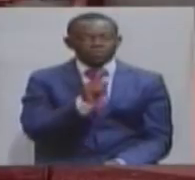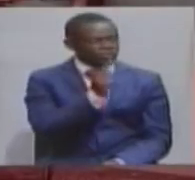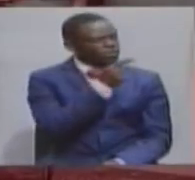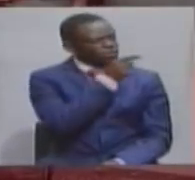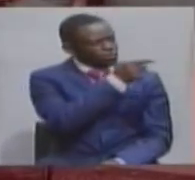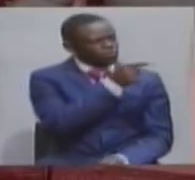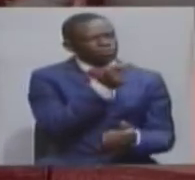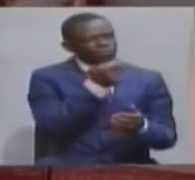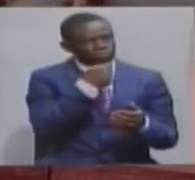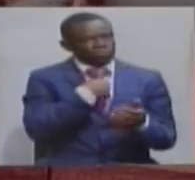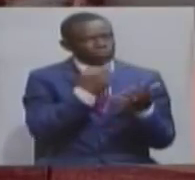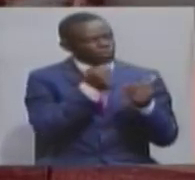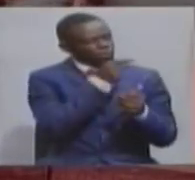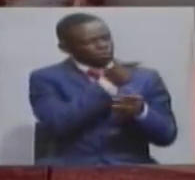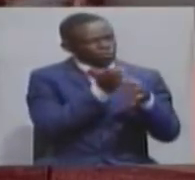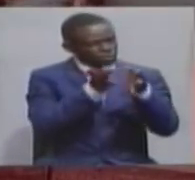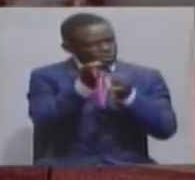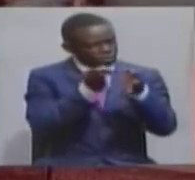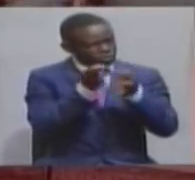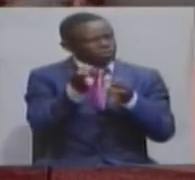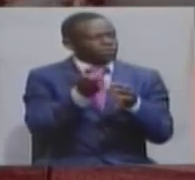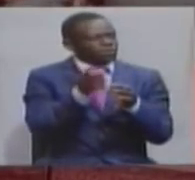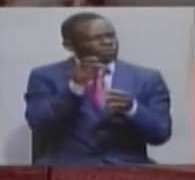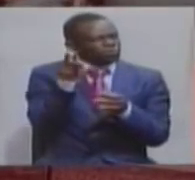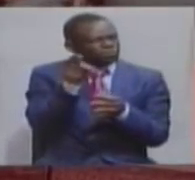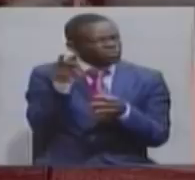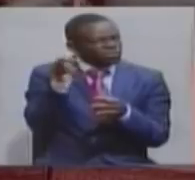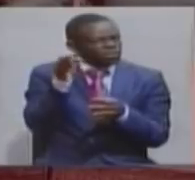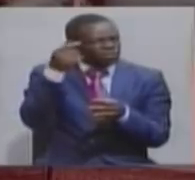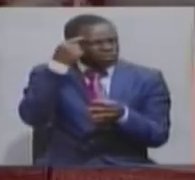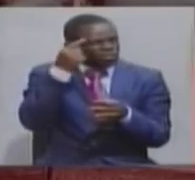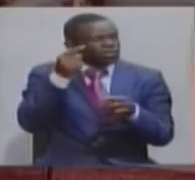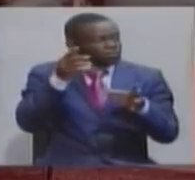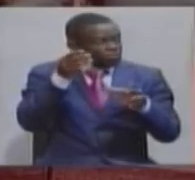of government, the position of the Patriotic Front. Are you ready to dialogue?